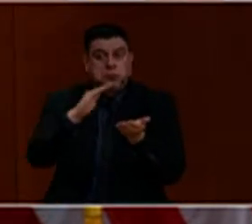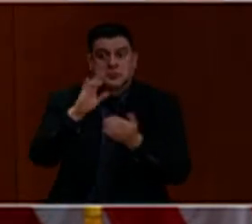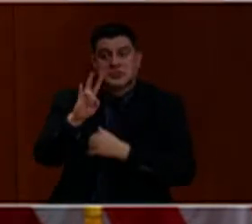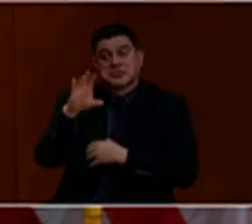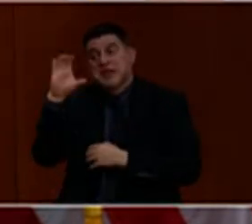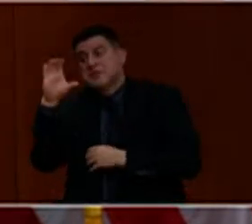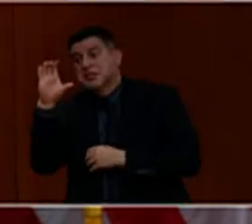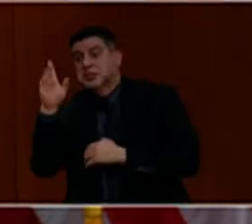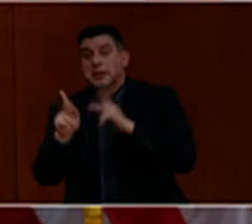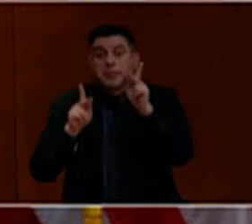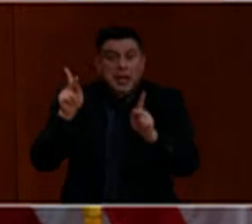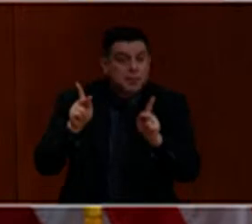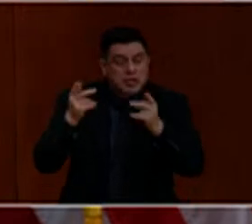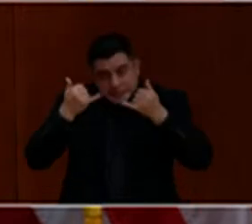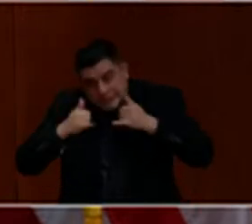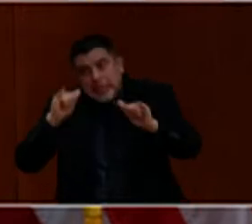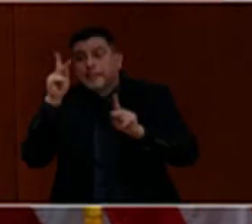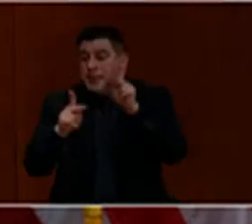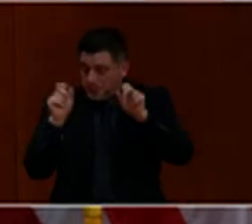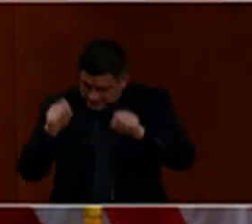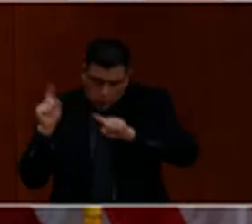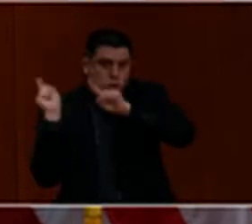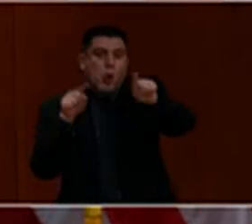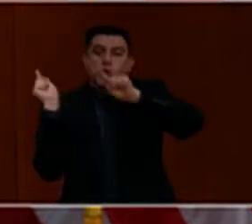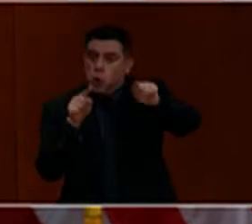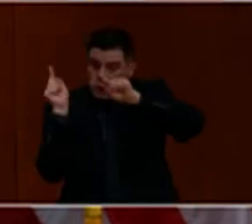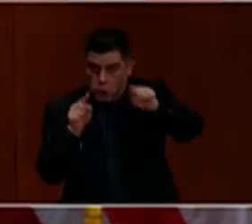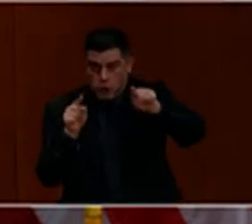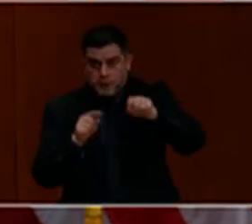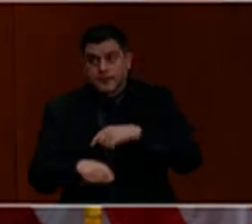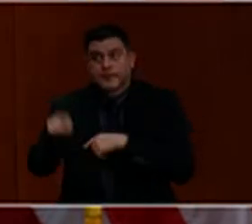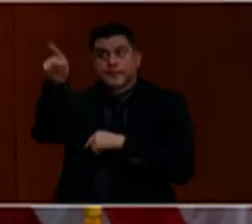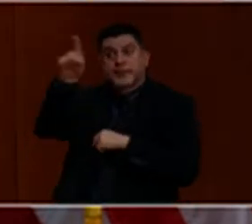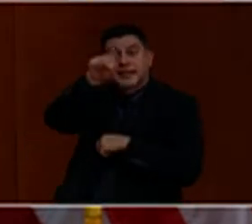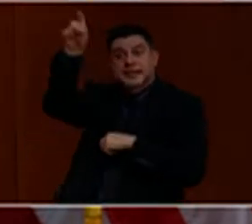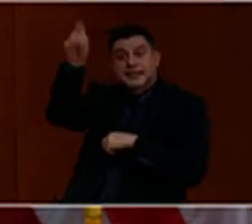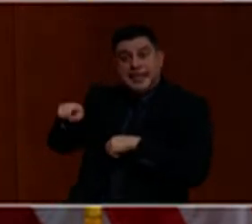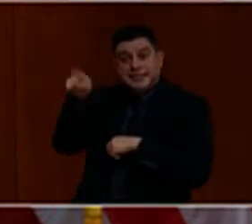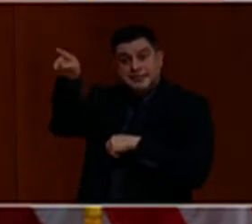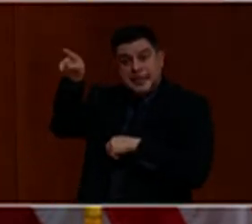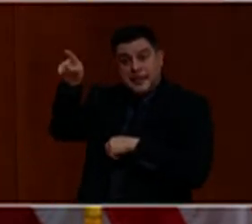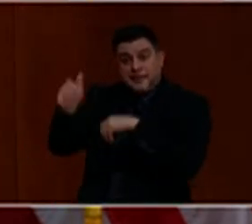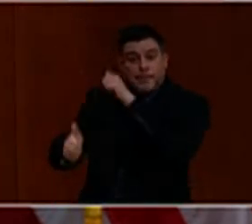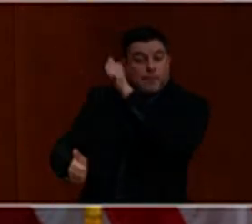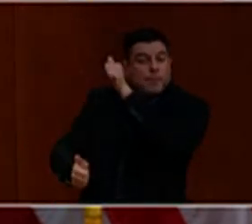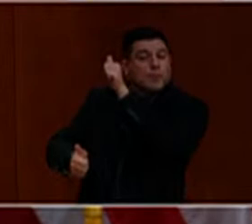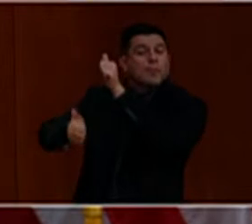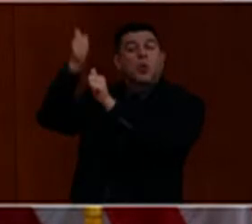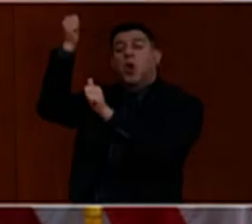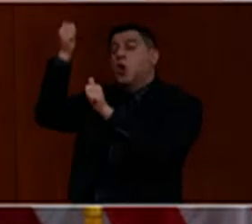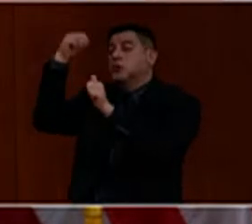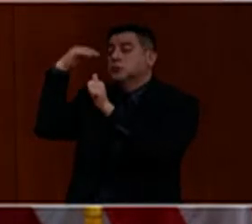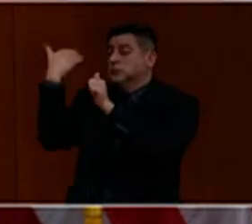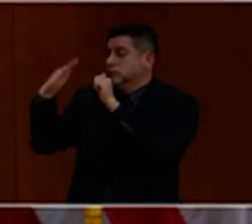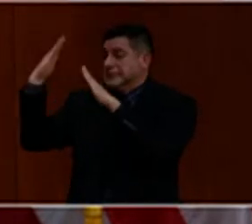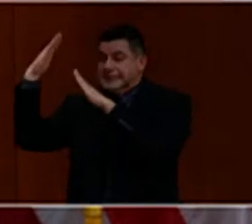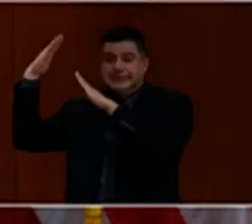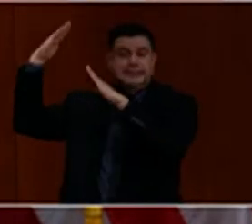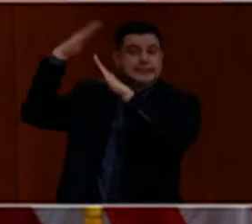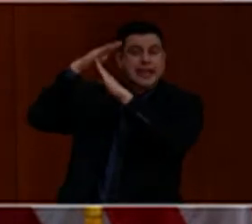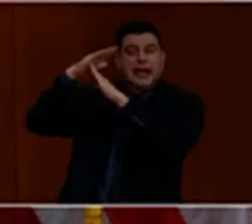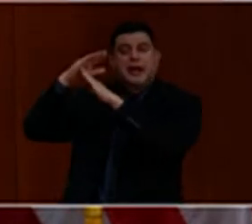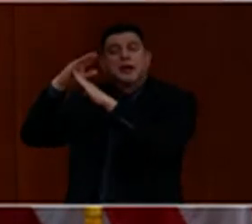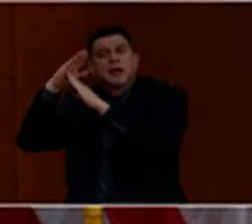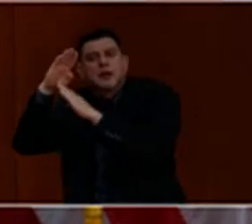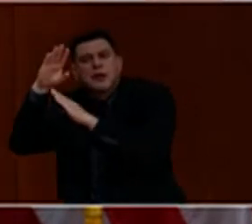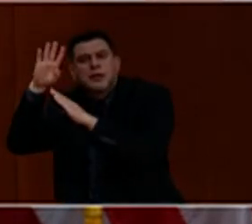tests. I mean, to have, I think Texas, the most they've had in a day is 60,000. 60,000 is like a low day for us. I